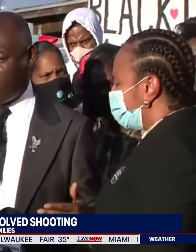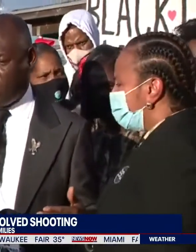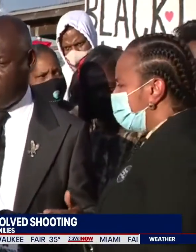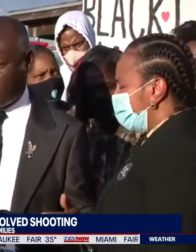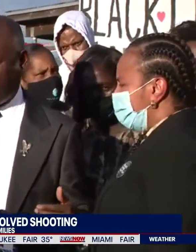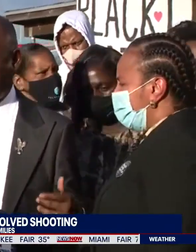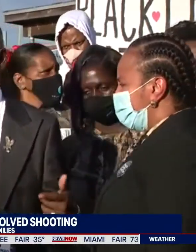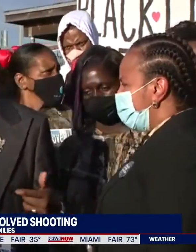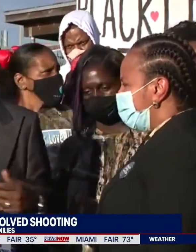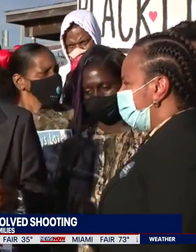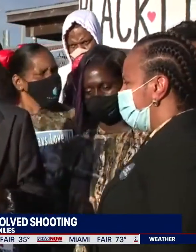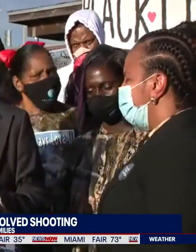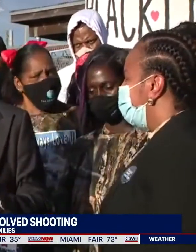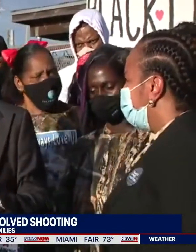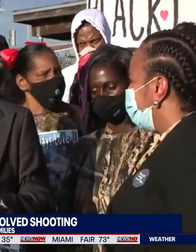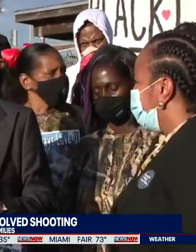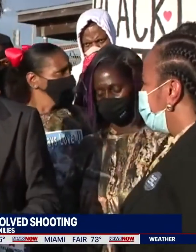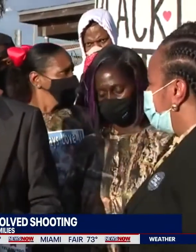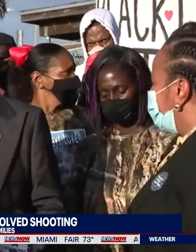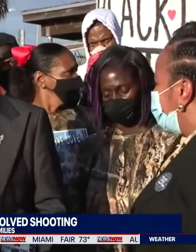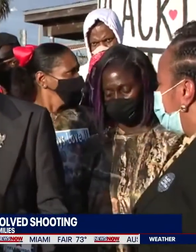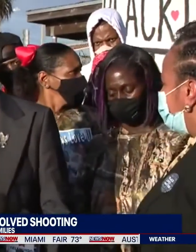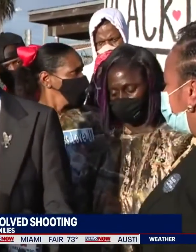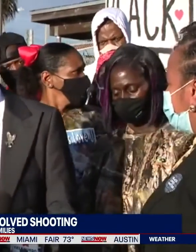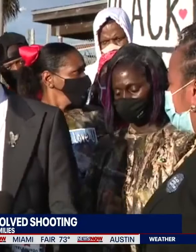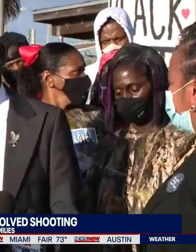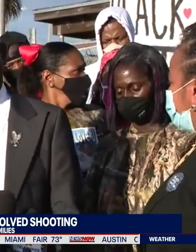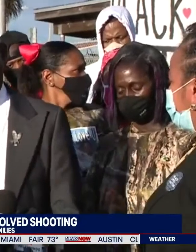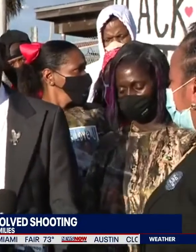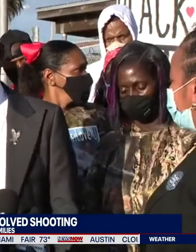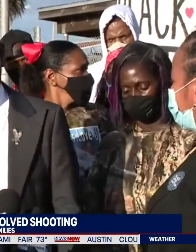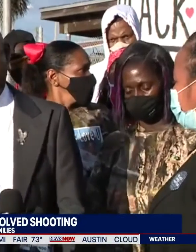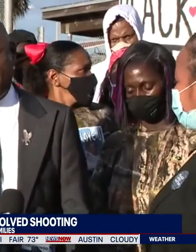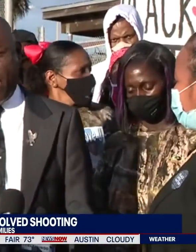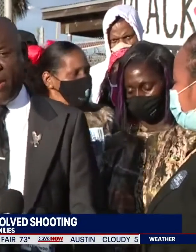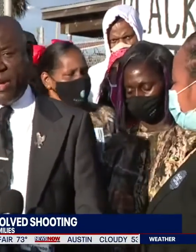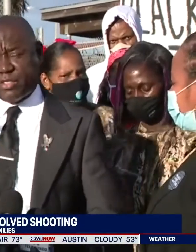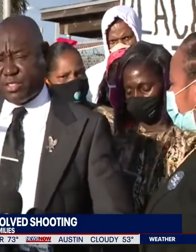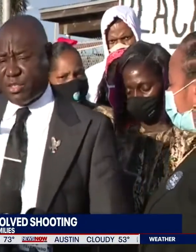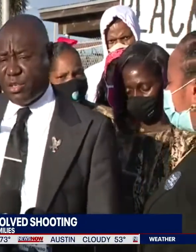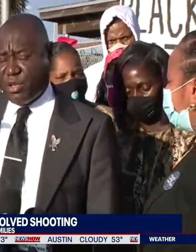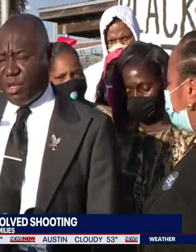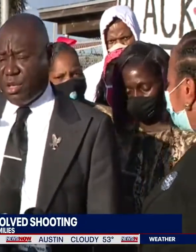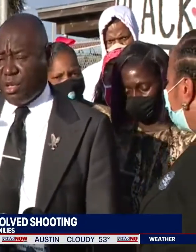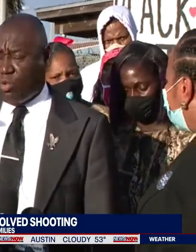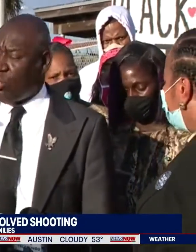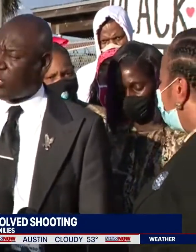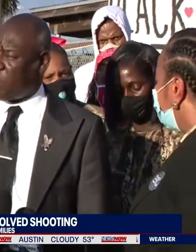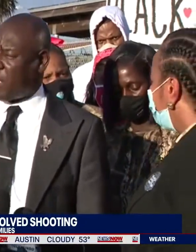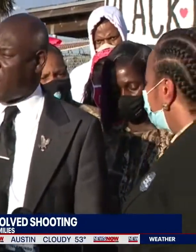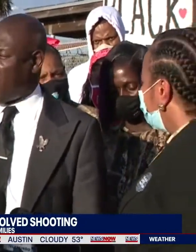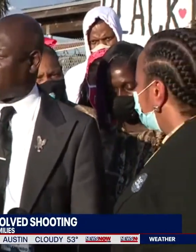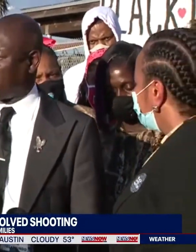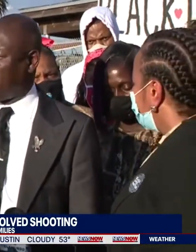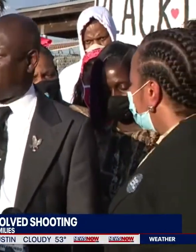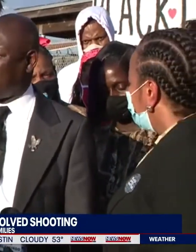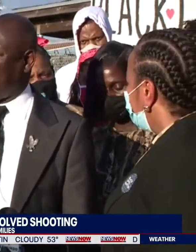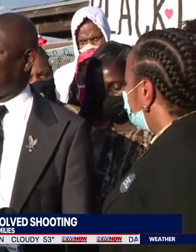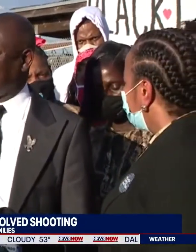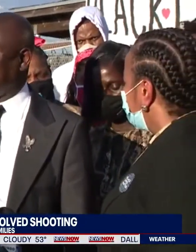account to be heard before you heard from these brokenhearted parents was